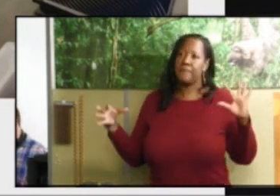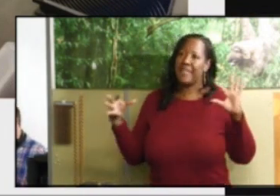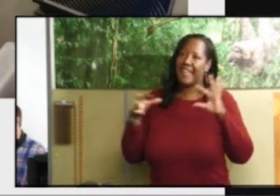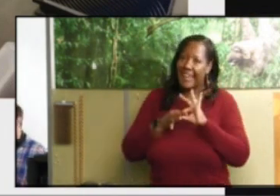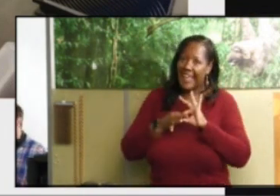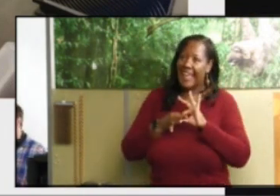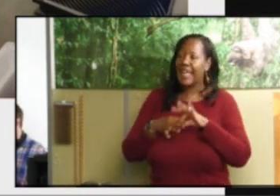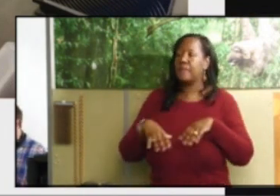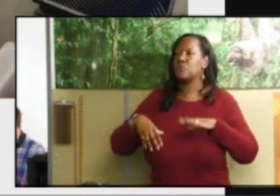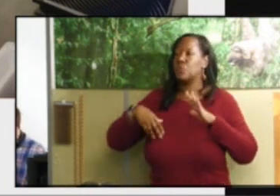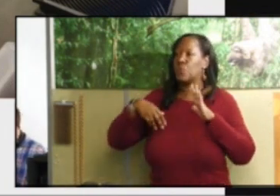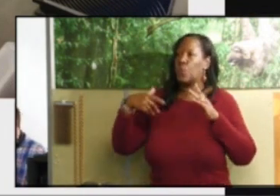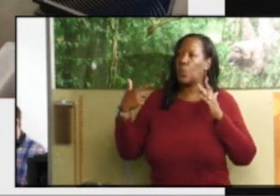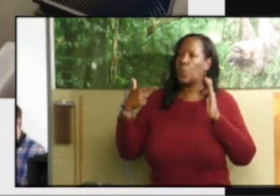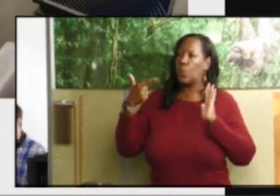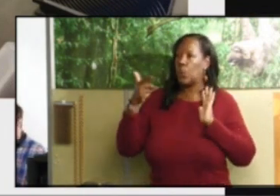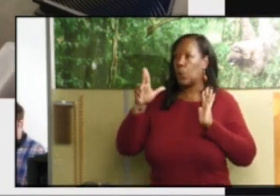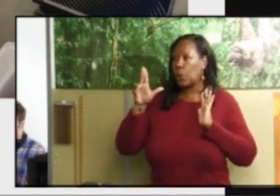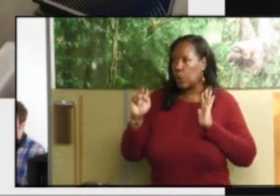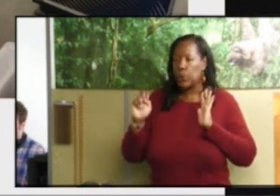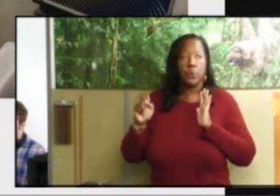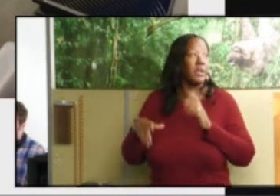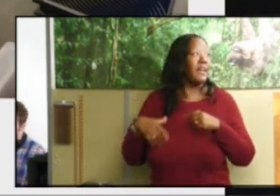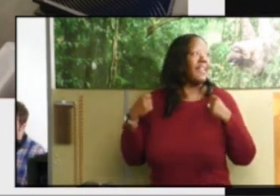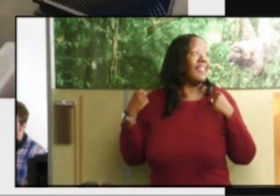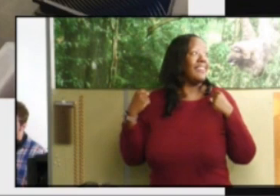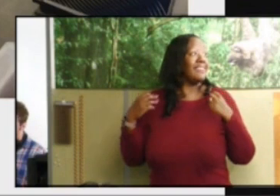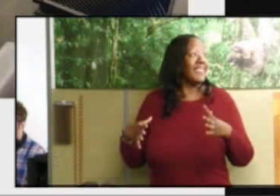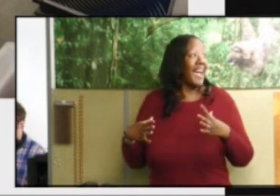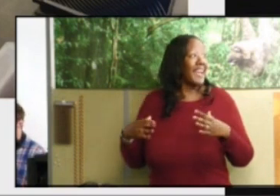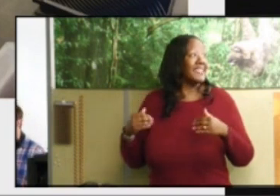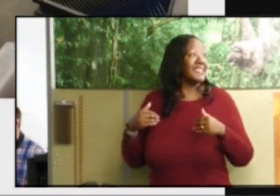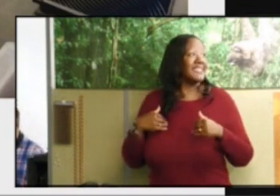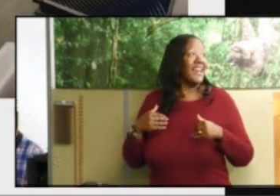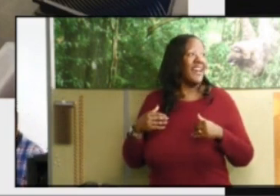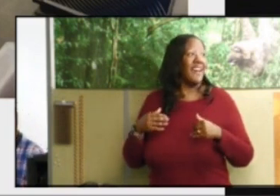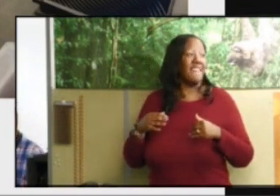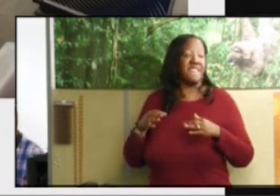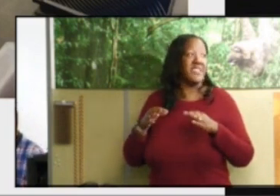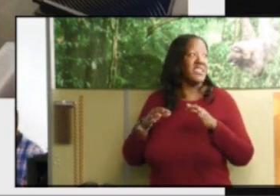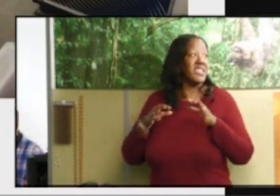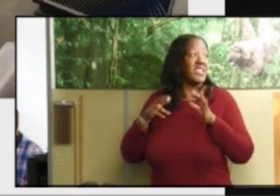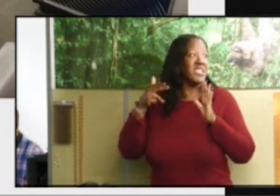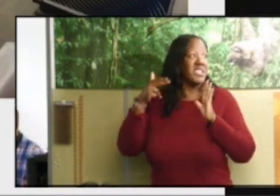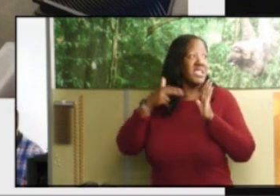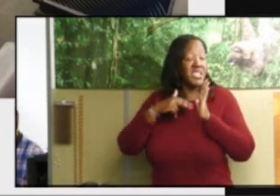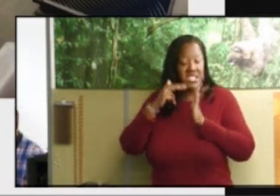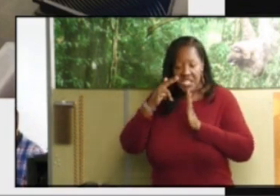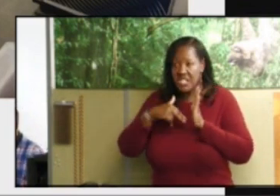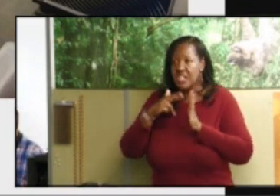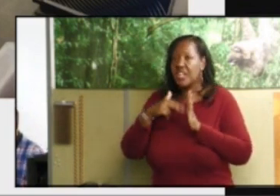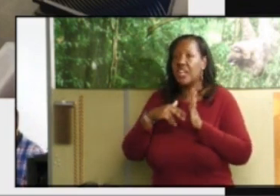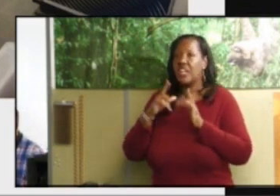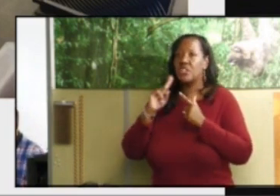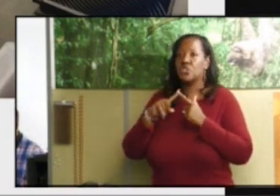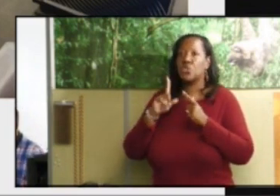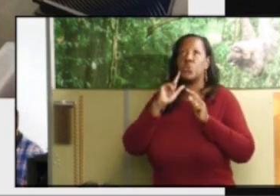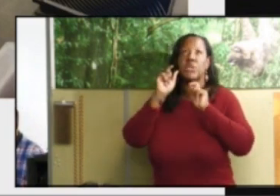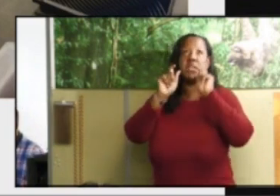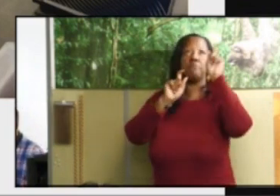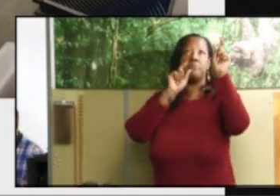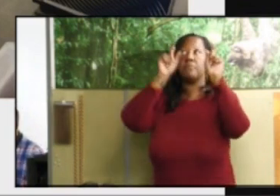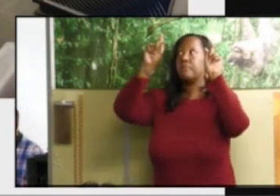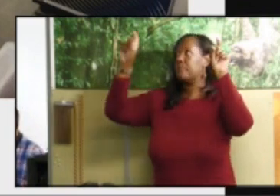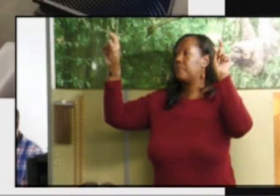together. Lots of super gluing of tiny little threaded studs into dimensional letters to announce the names of each of the